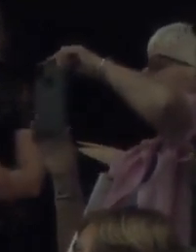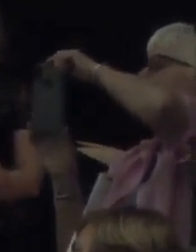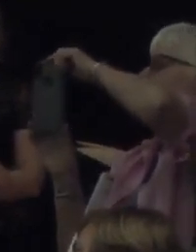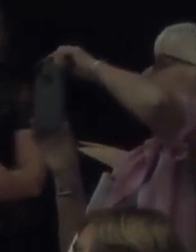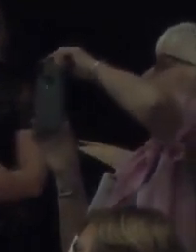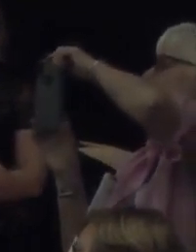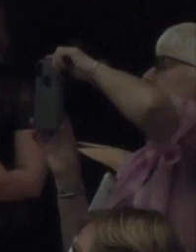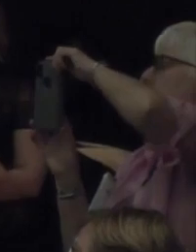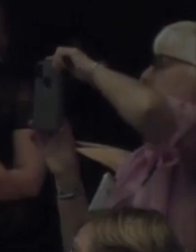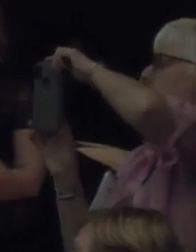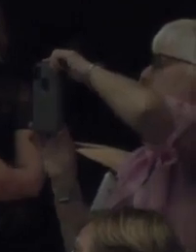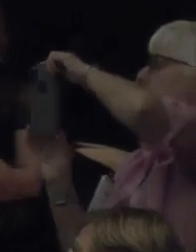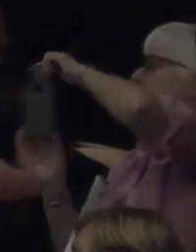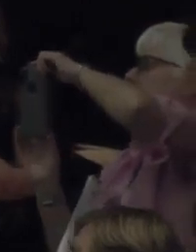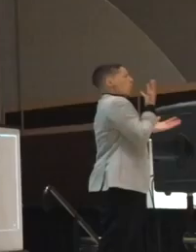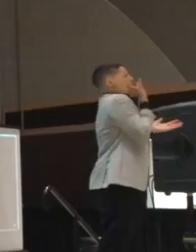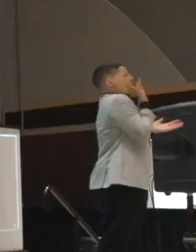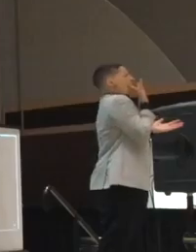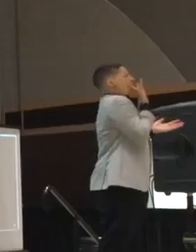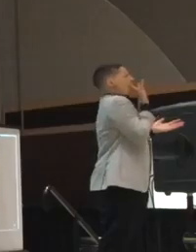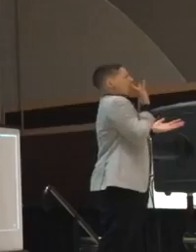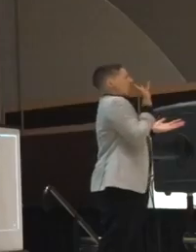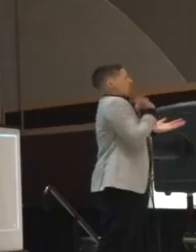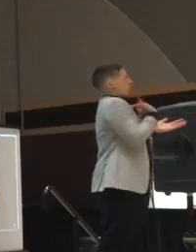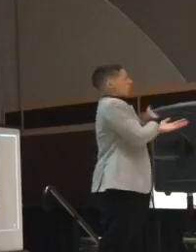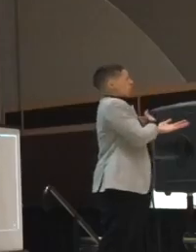replace what is holding this back?